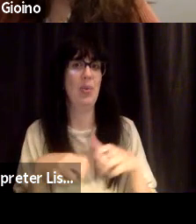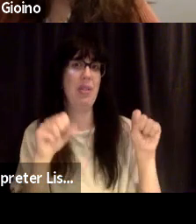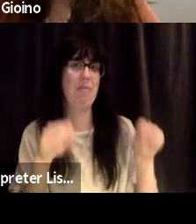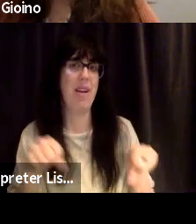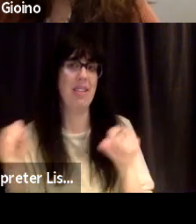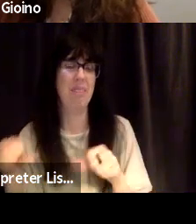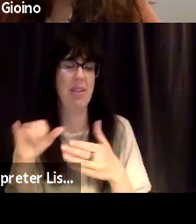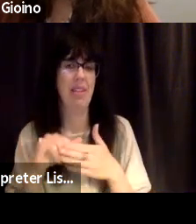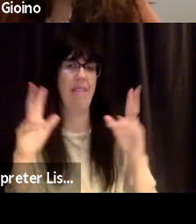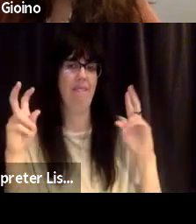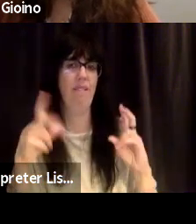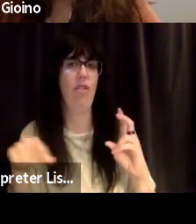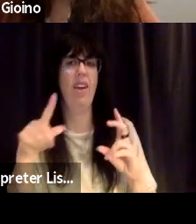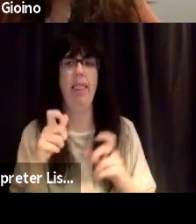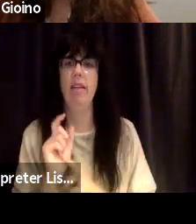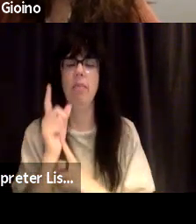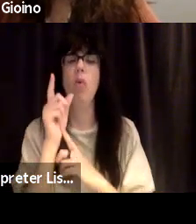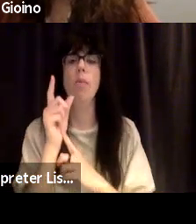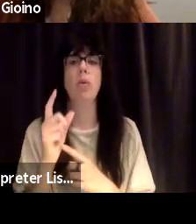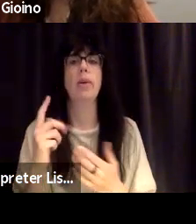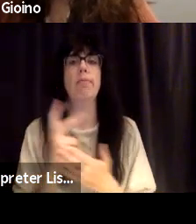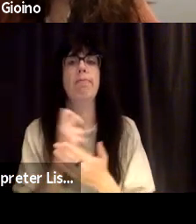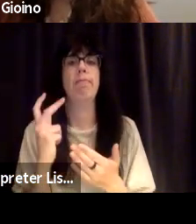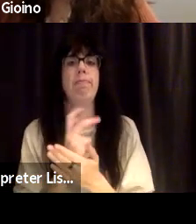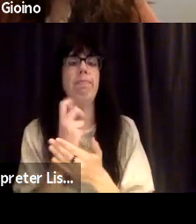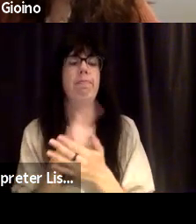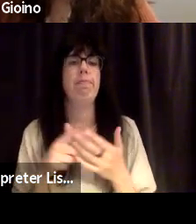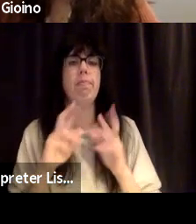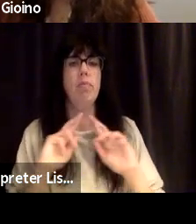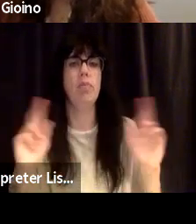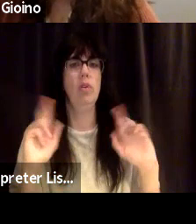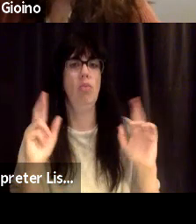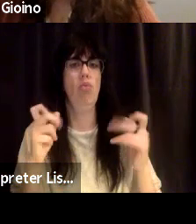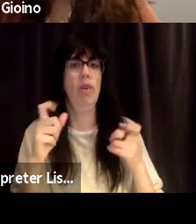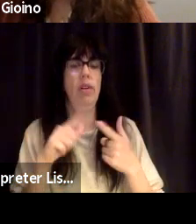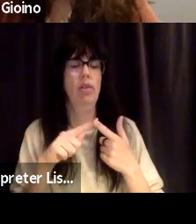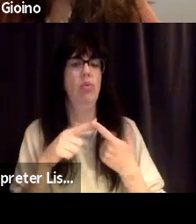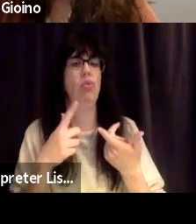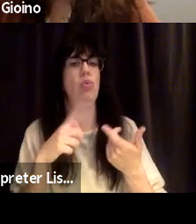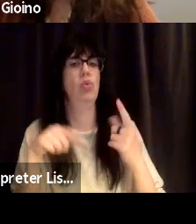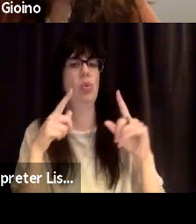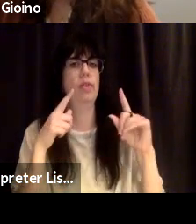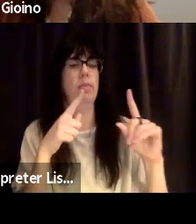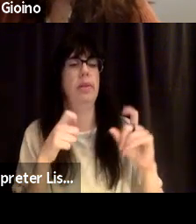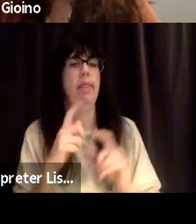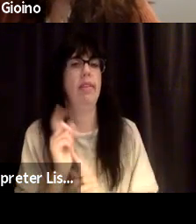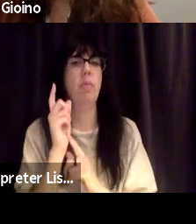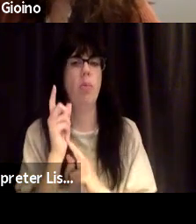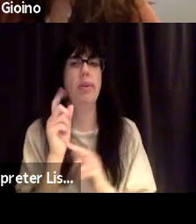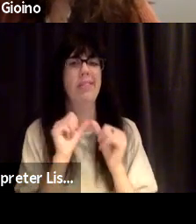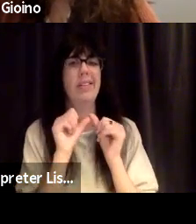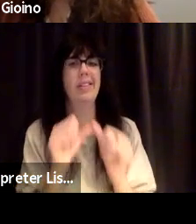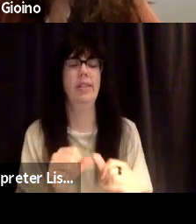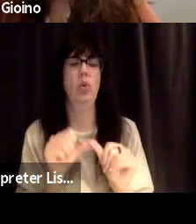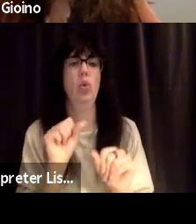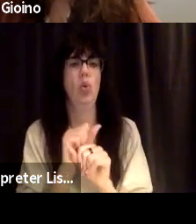enjoyed, this moment is. And I am ready to meet this moment. You know, it's a continuation of the work I have already